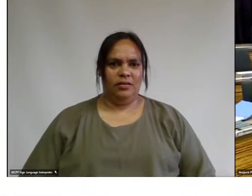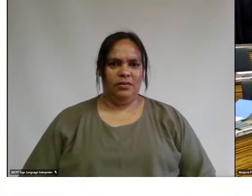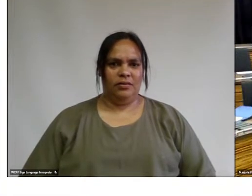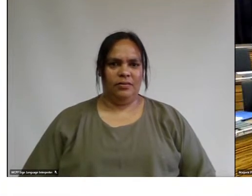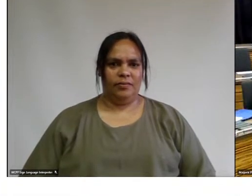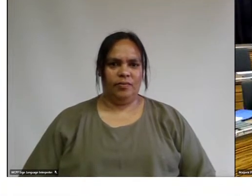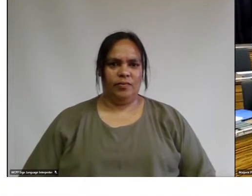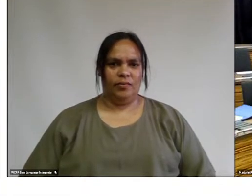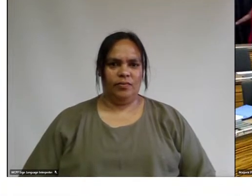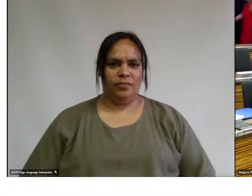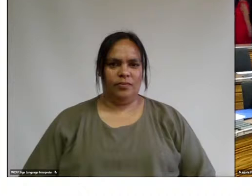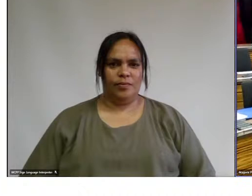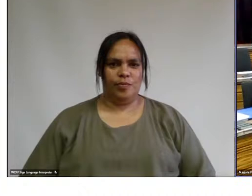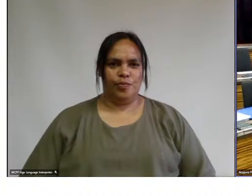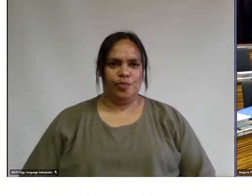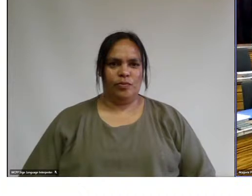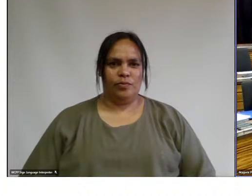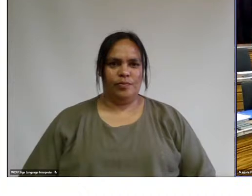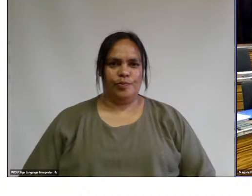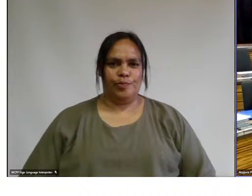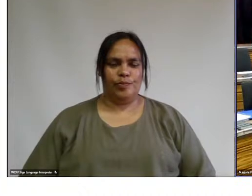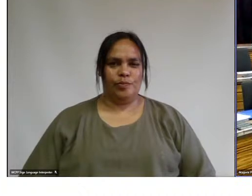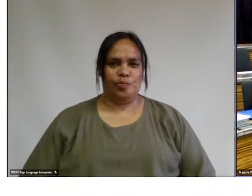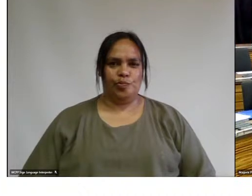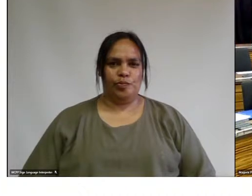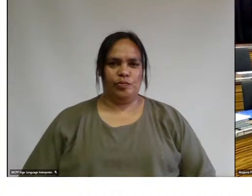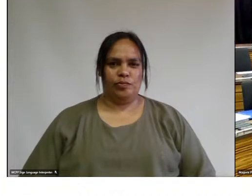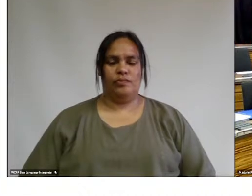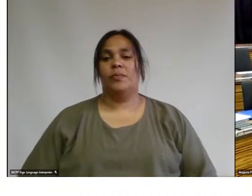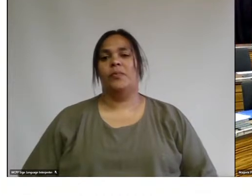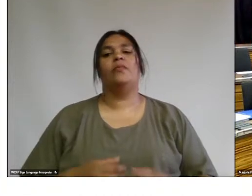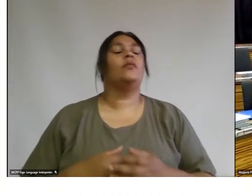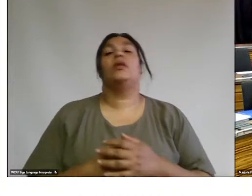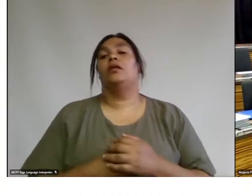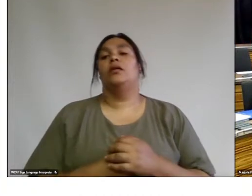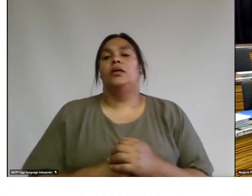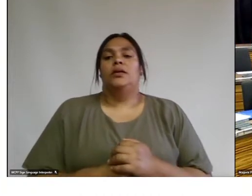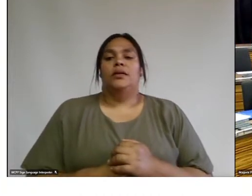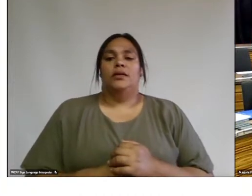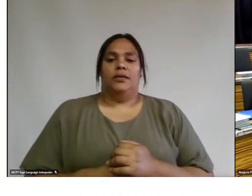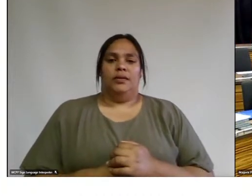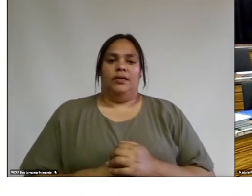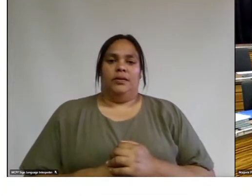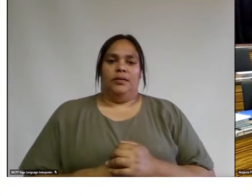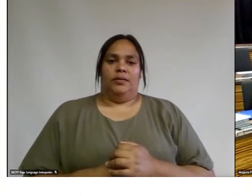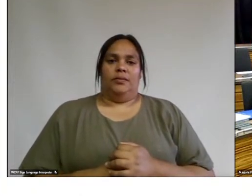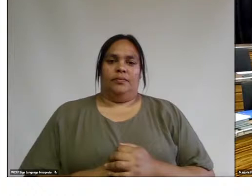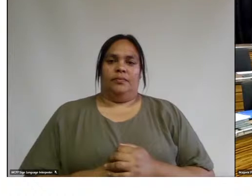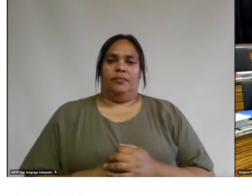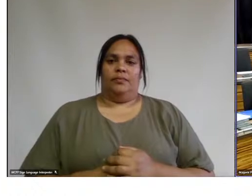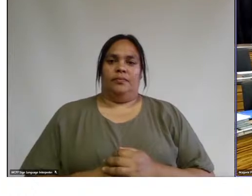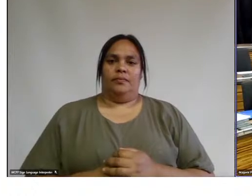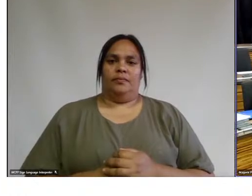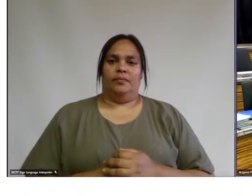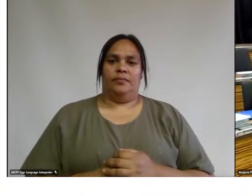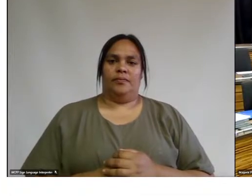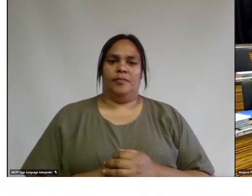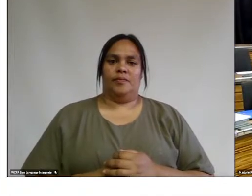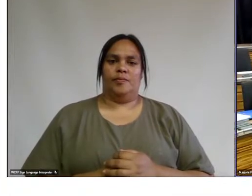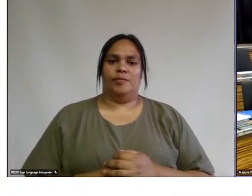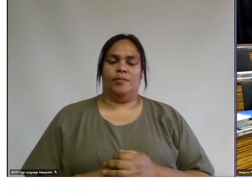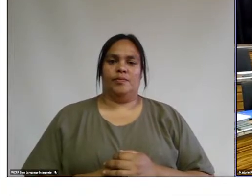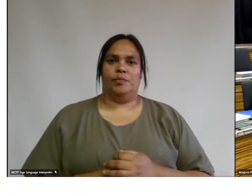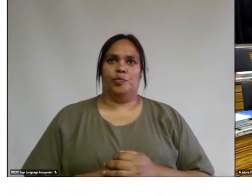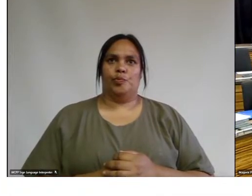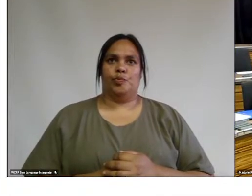Afternoon, We can everyone. Can we start now? If the Minister and HOD are in,